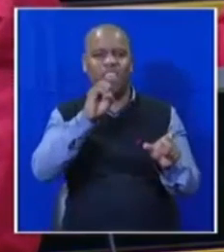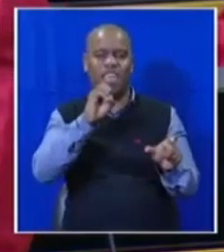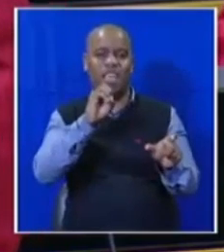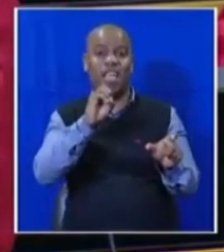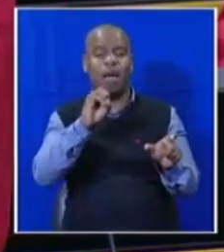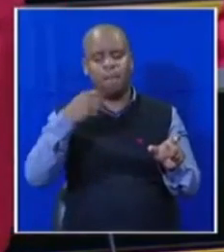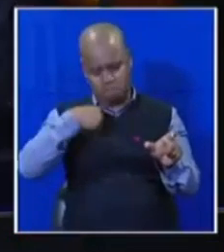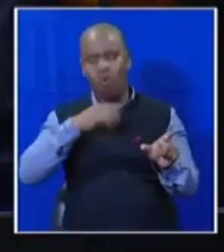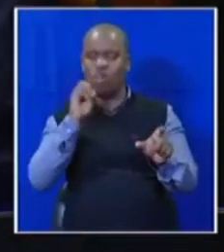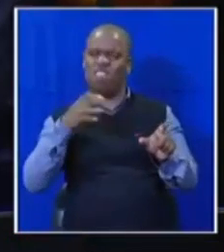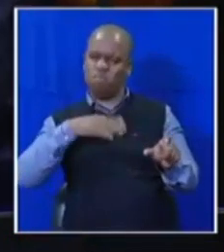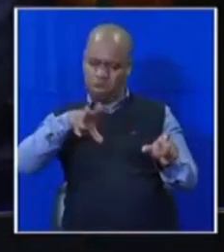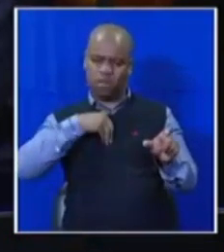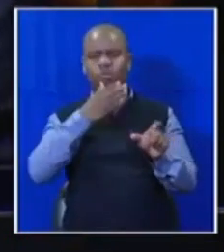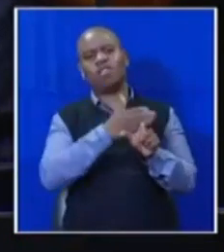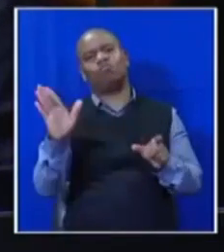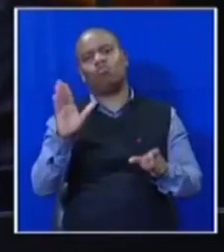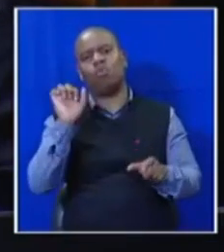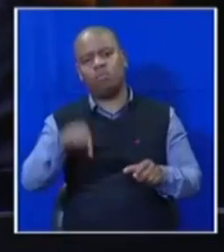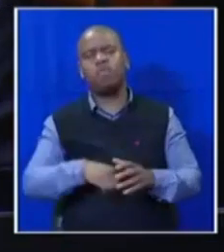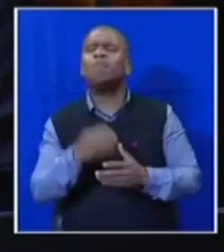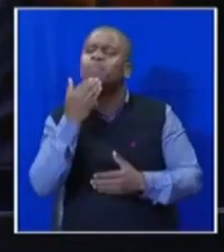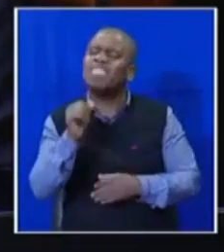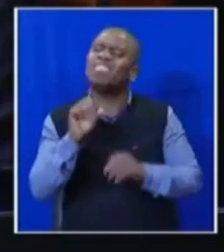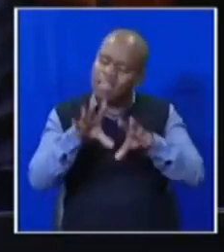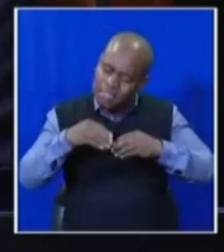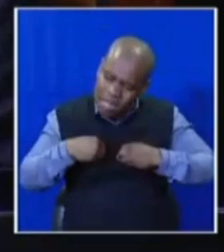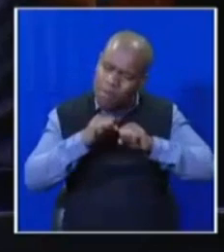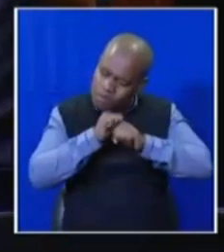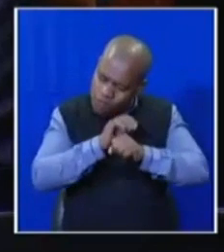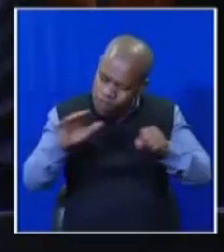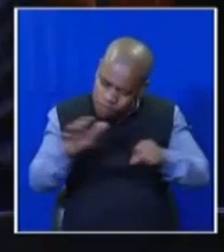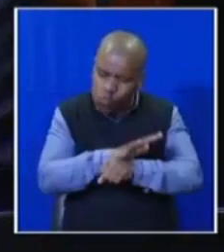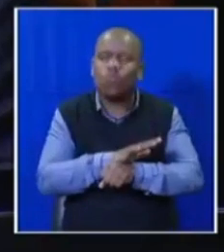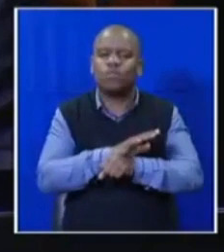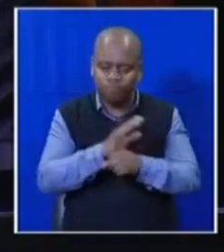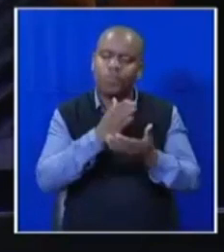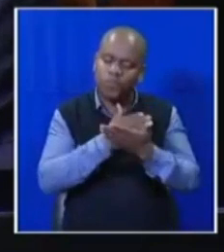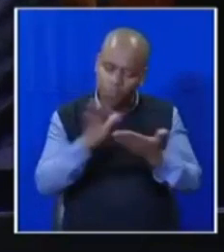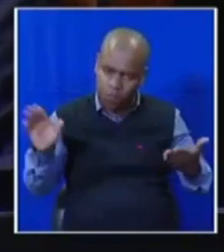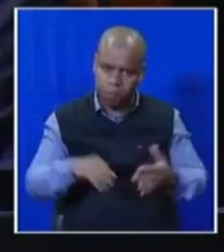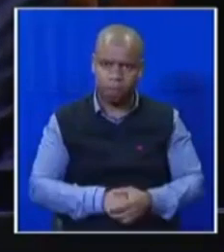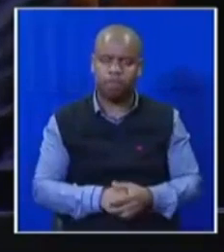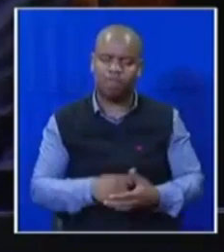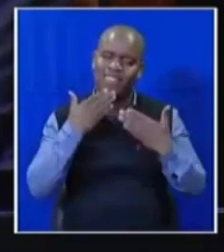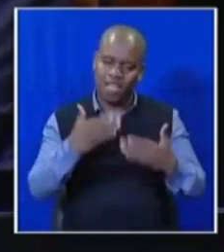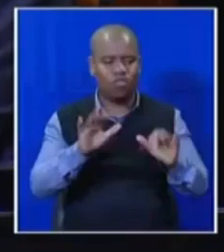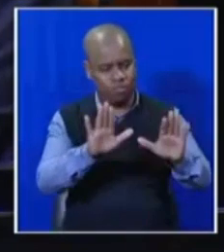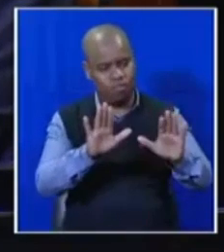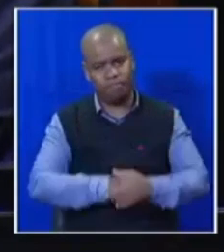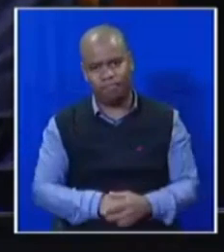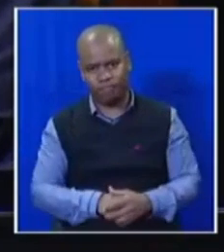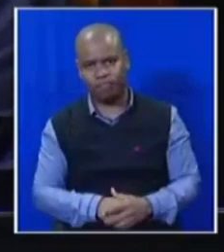unconditionally. It's just clean. It's just clean if you do it that way. I withdraw, Deputy Speaker. Thank you very much.